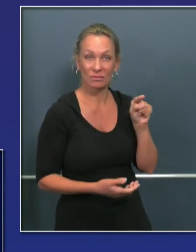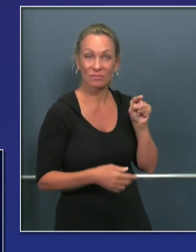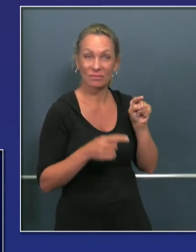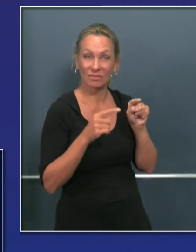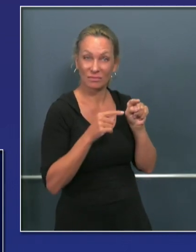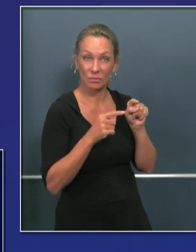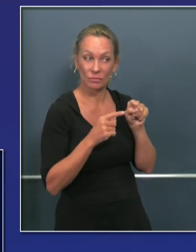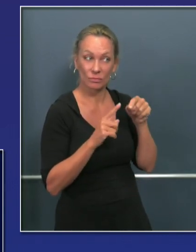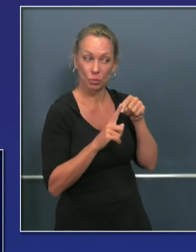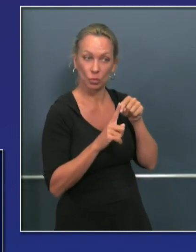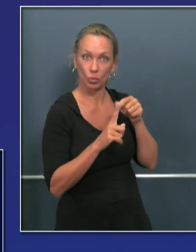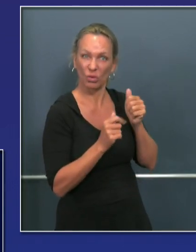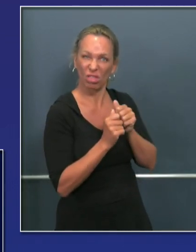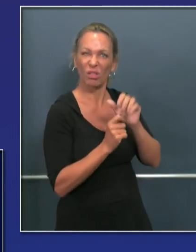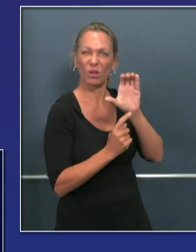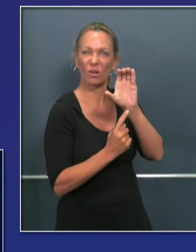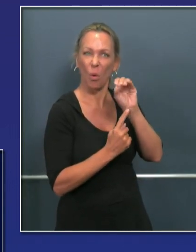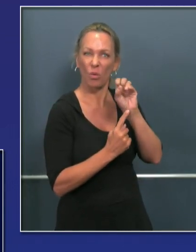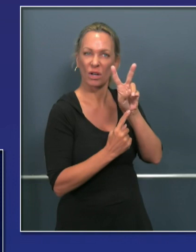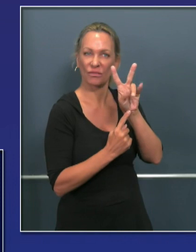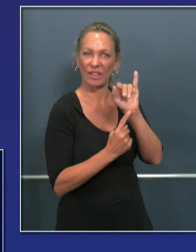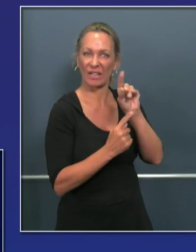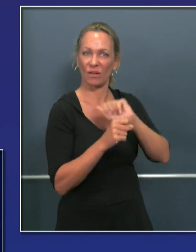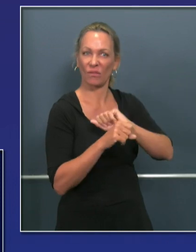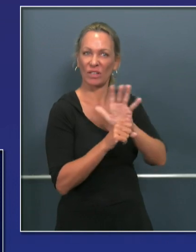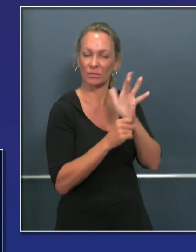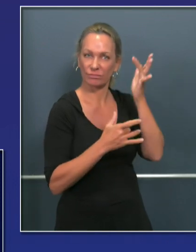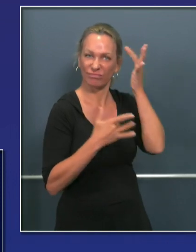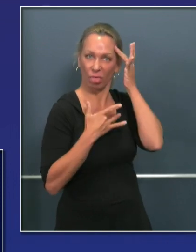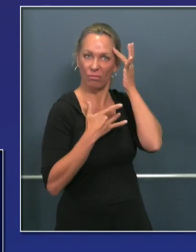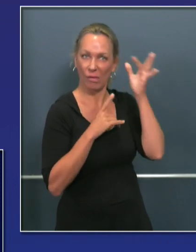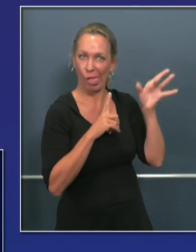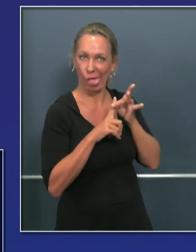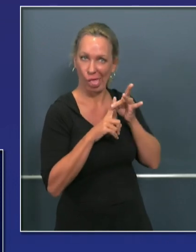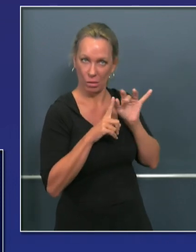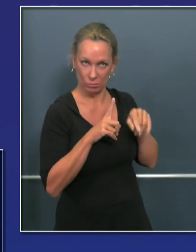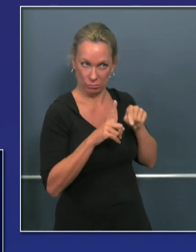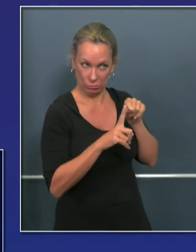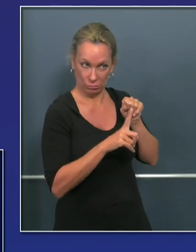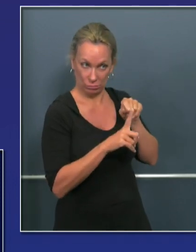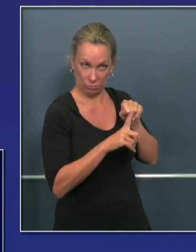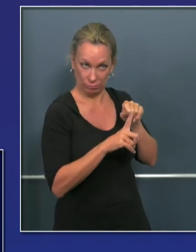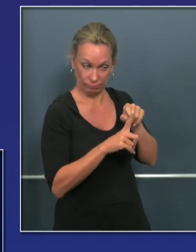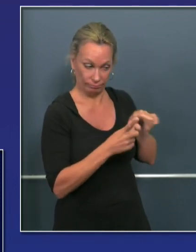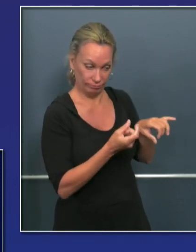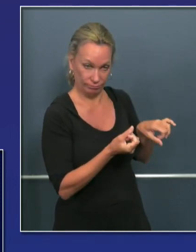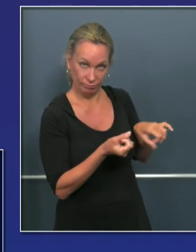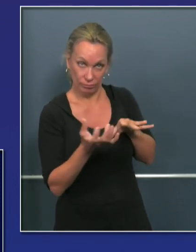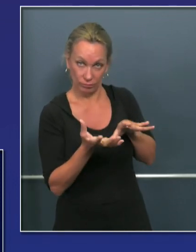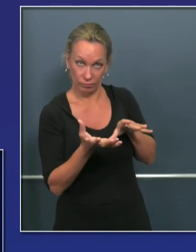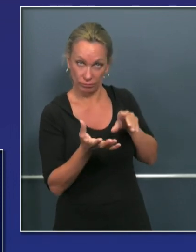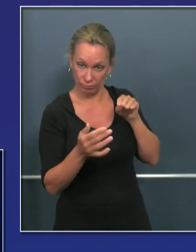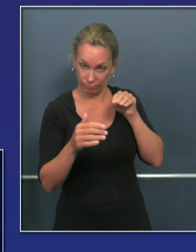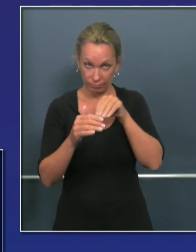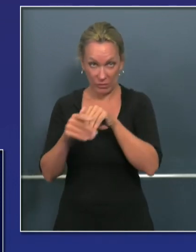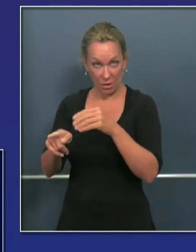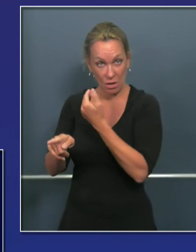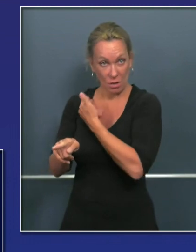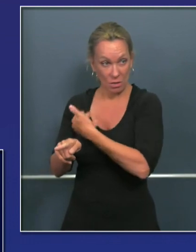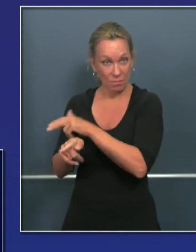COVID-19 positive cases. So that represents about 7% of the total hospital system